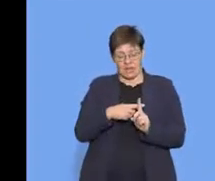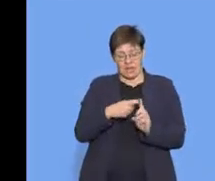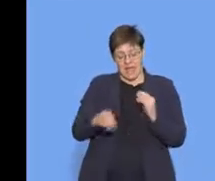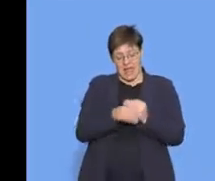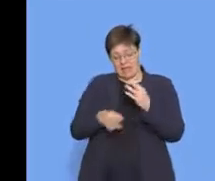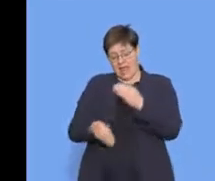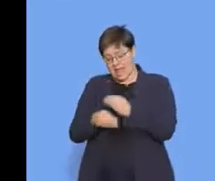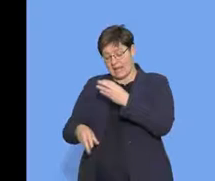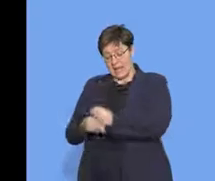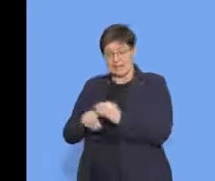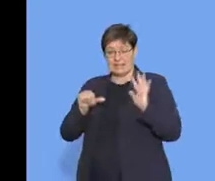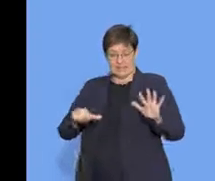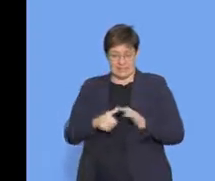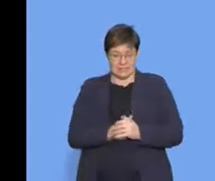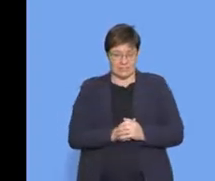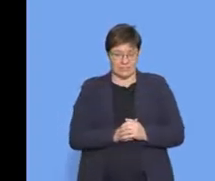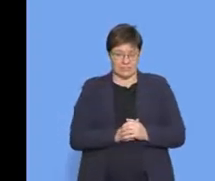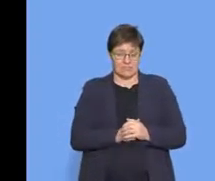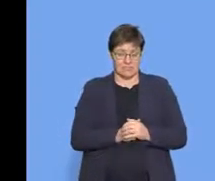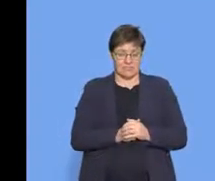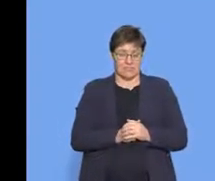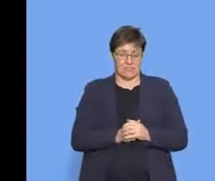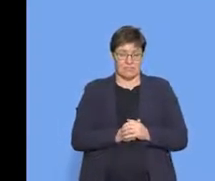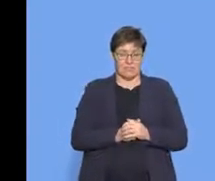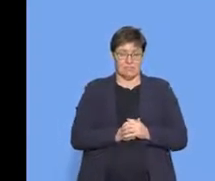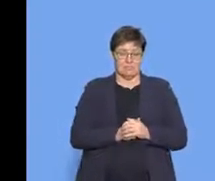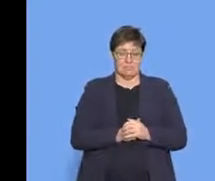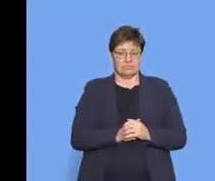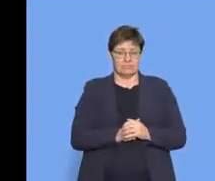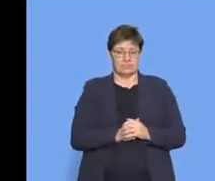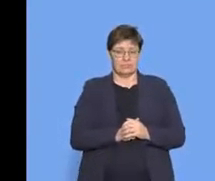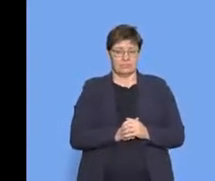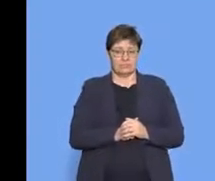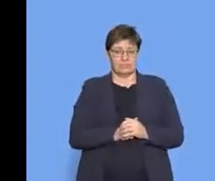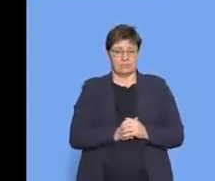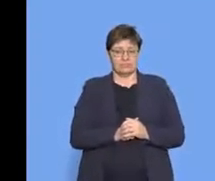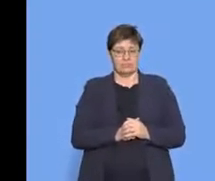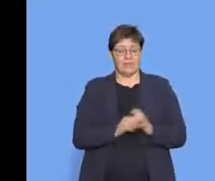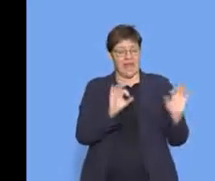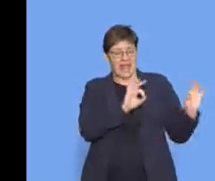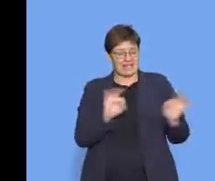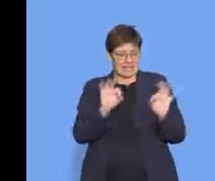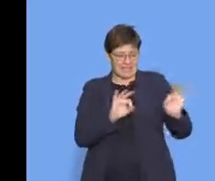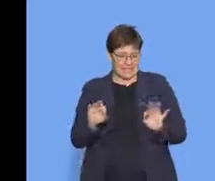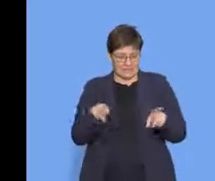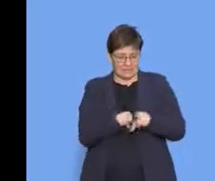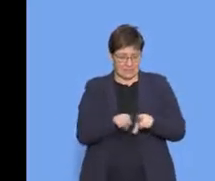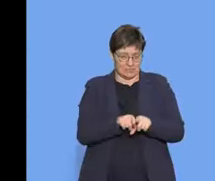I know that there are 6 squares involved that have the exact same